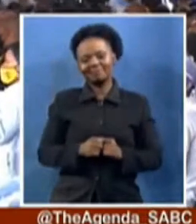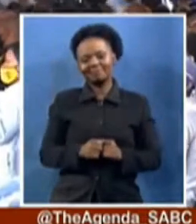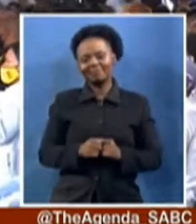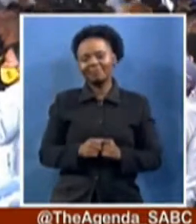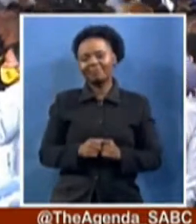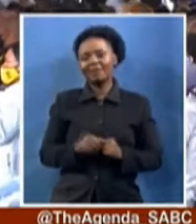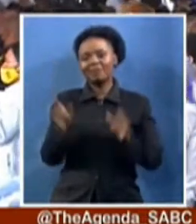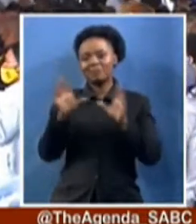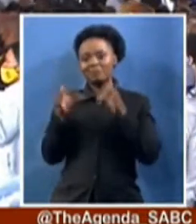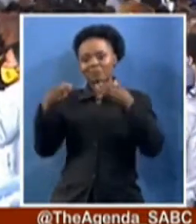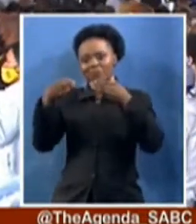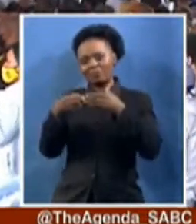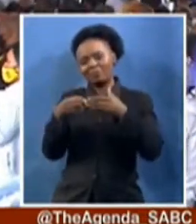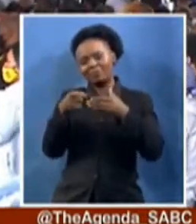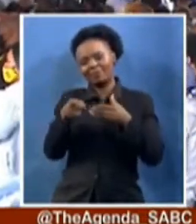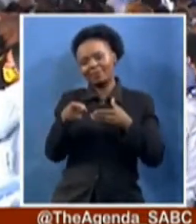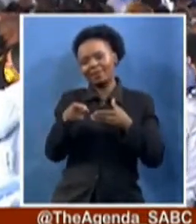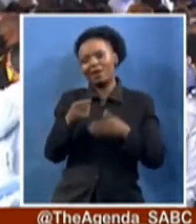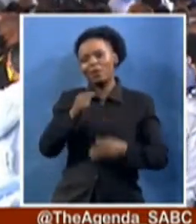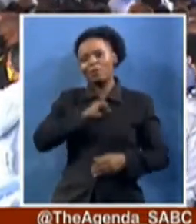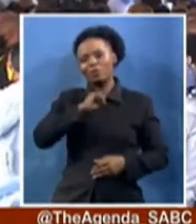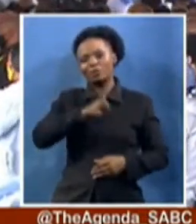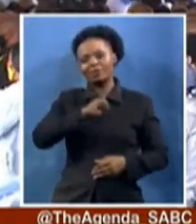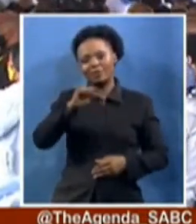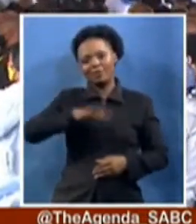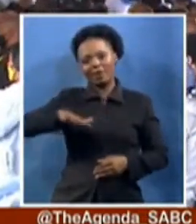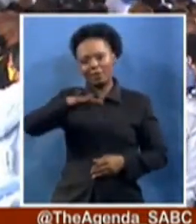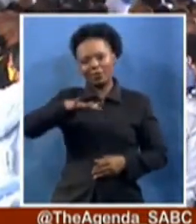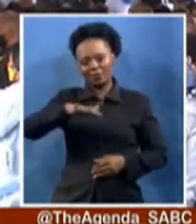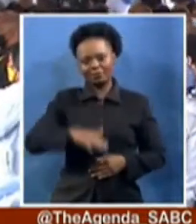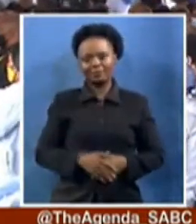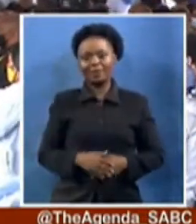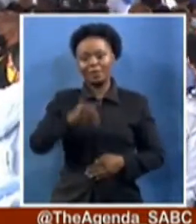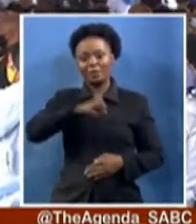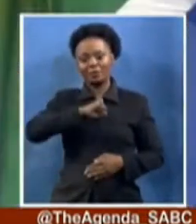The Botshabelo sunrise, the Botshabelo sunrise.